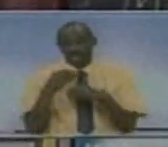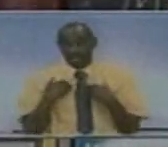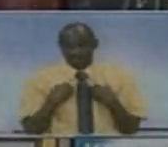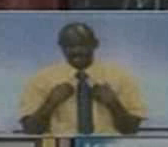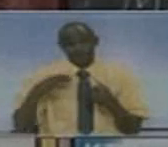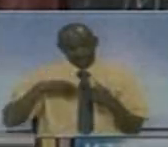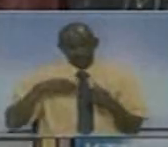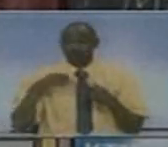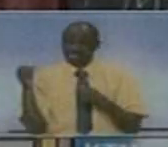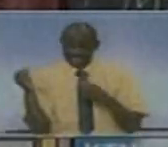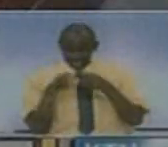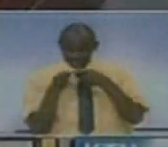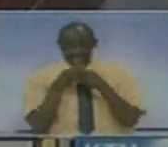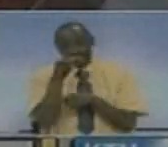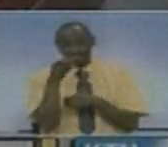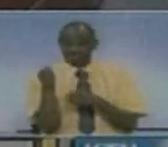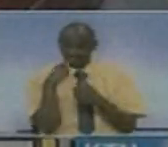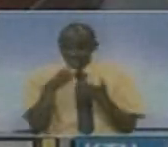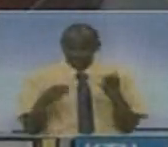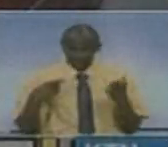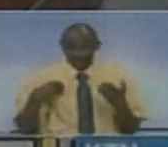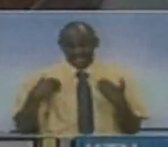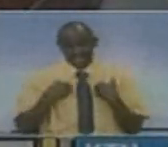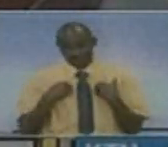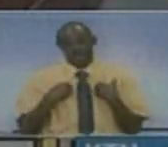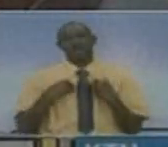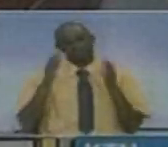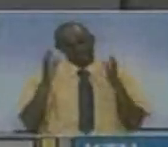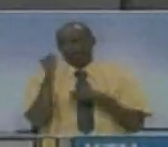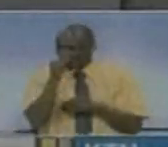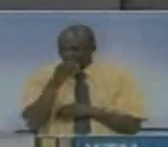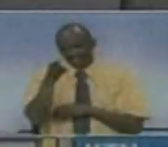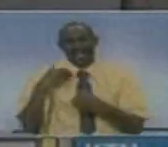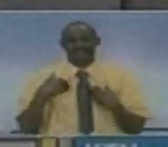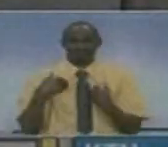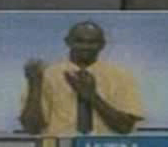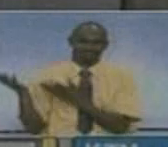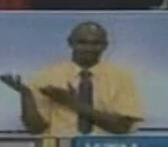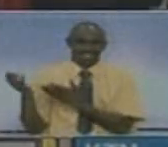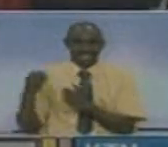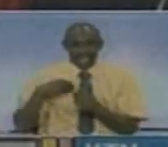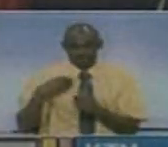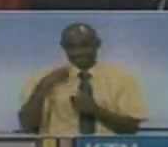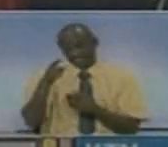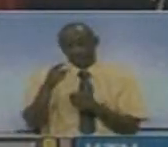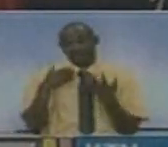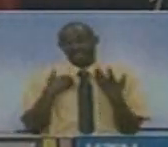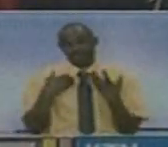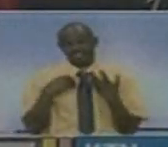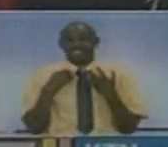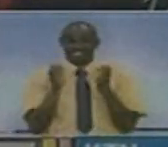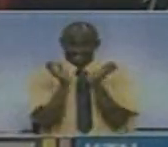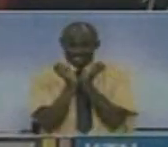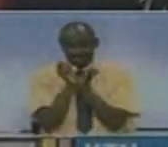Residents of Kibera will be regular visitors to the oldest video hall in the area, Christian San Siro, named after the stadium of Italian giants AC